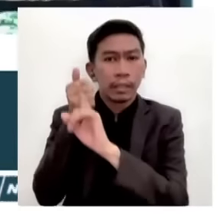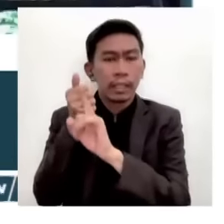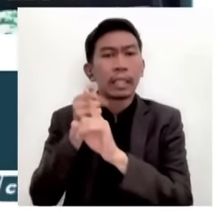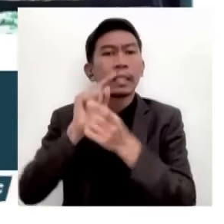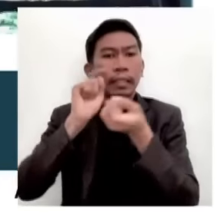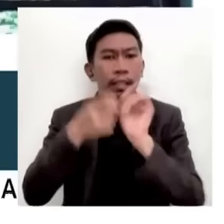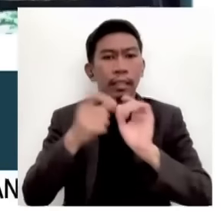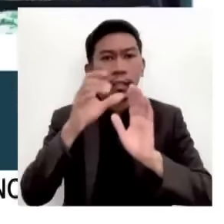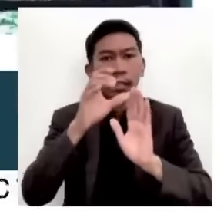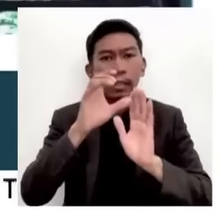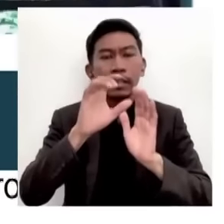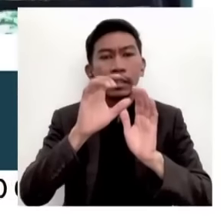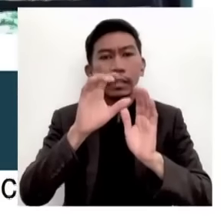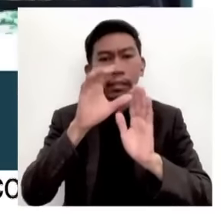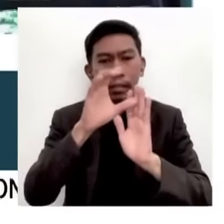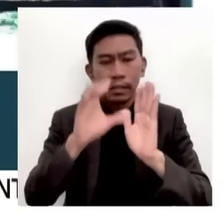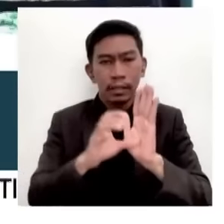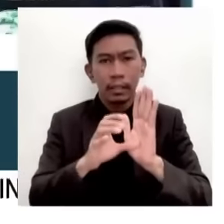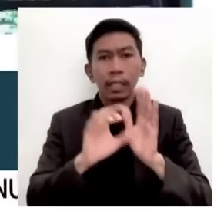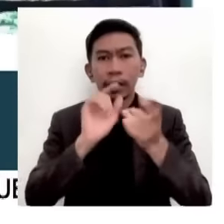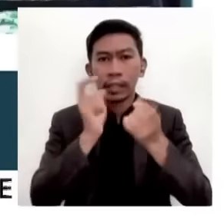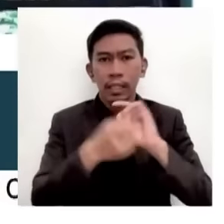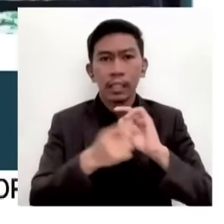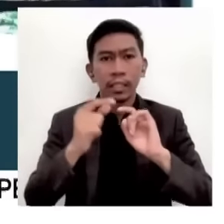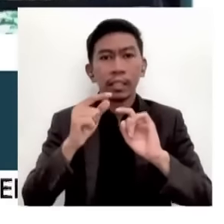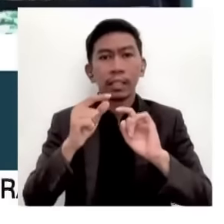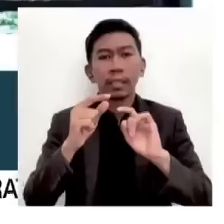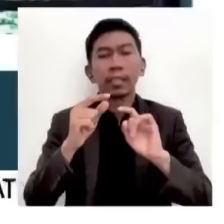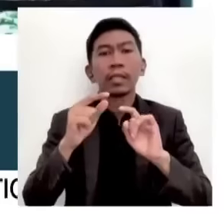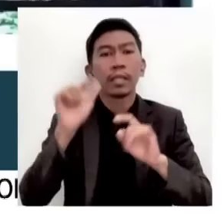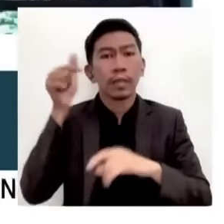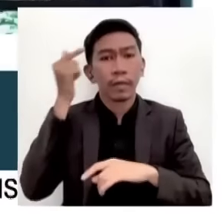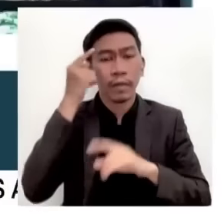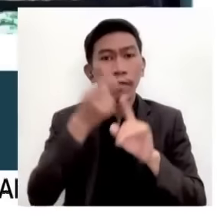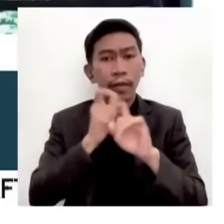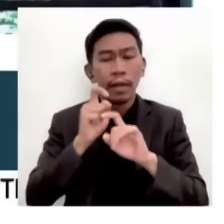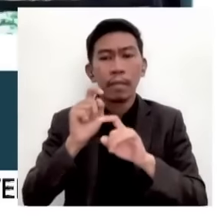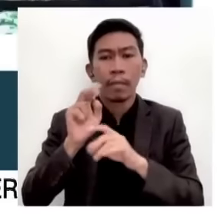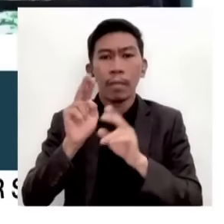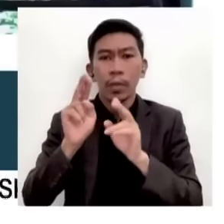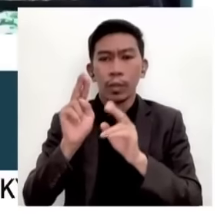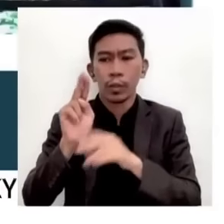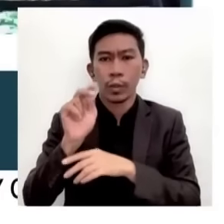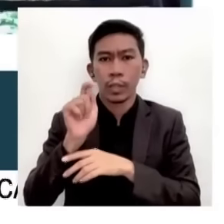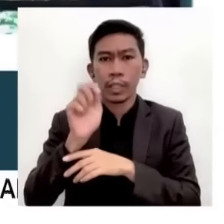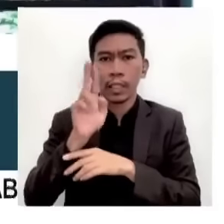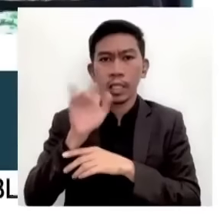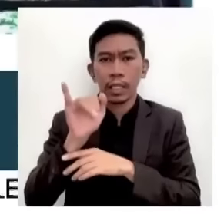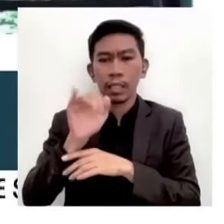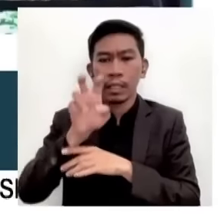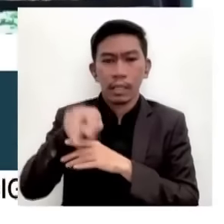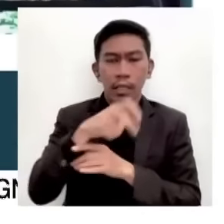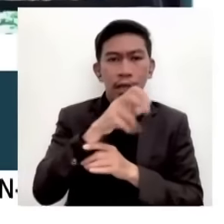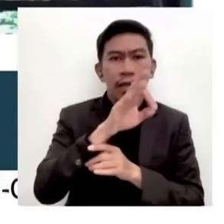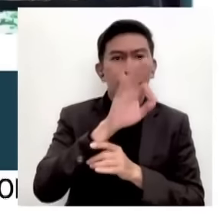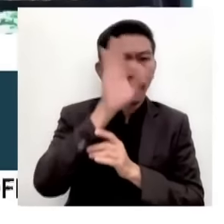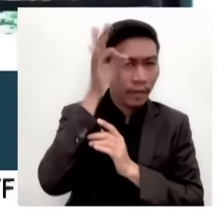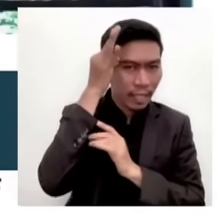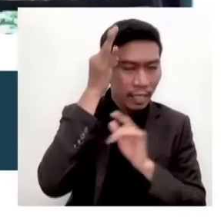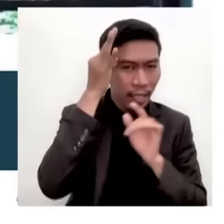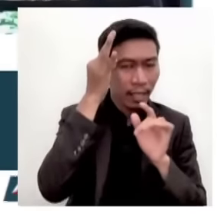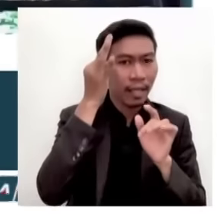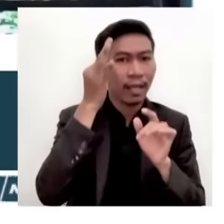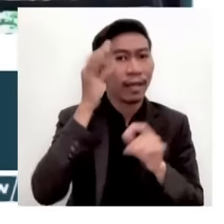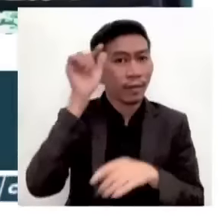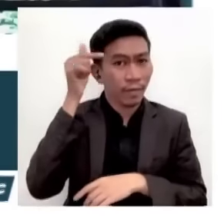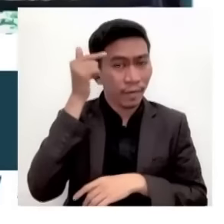change the form of government from a unitary to a federal form of government. Mm-hmm. Basically, to